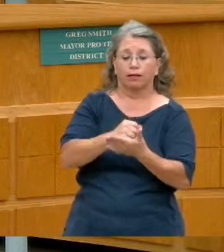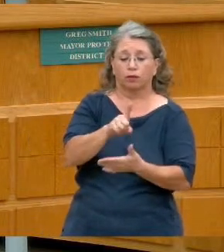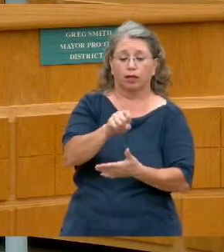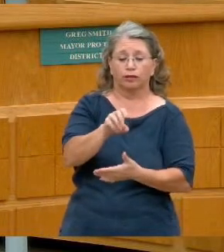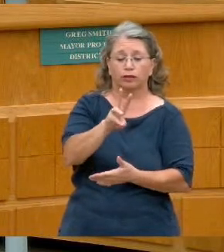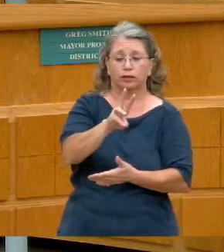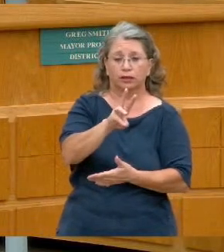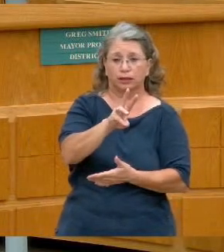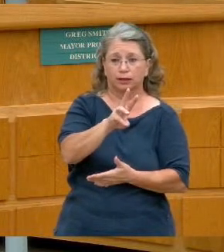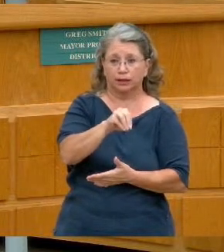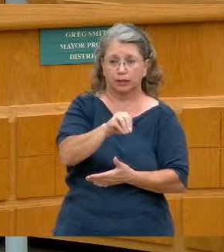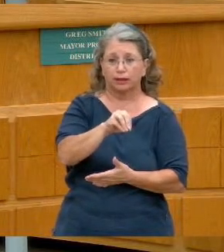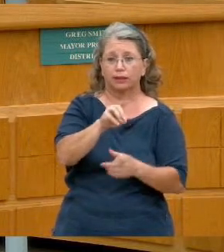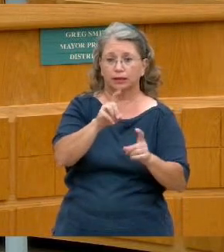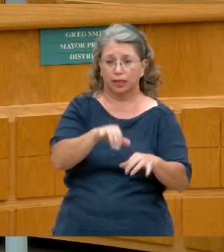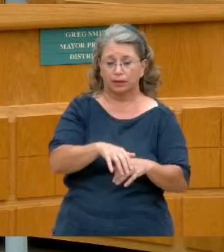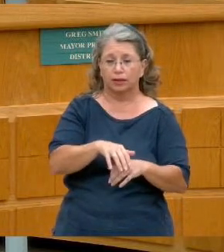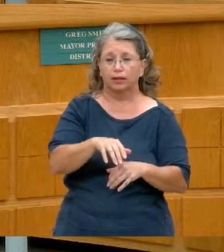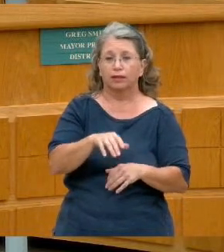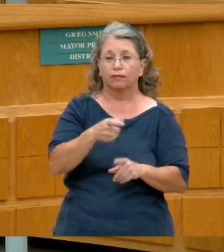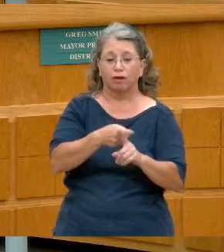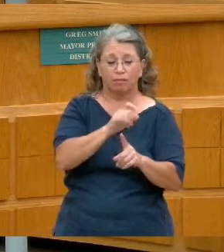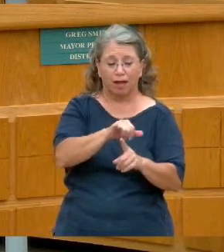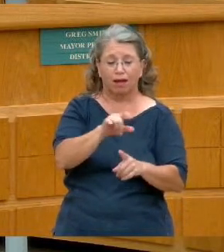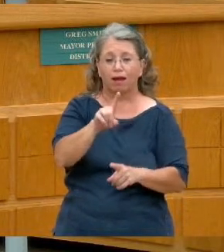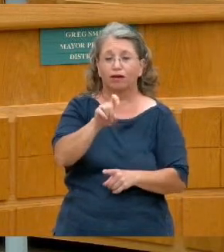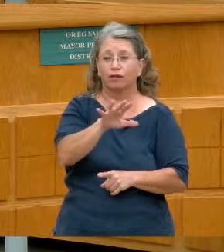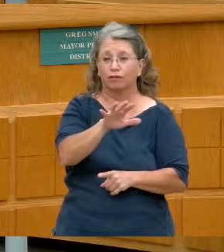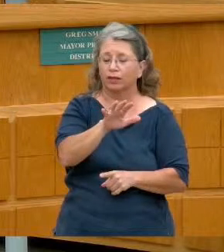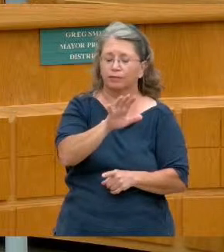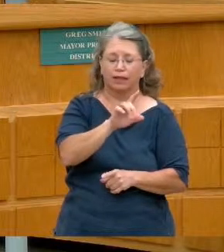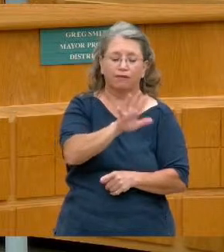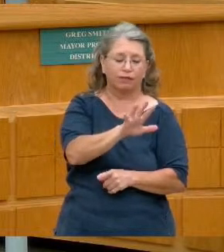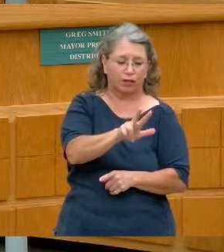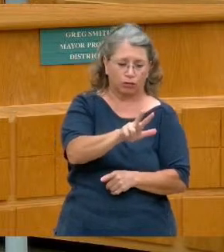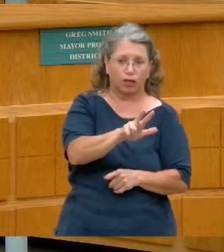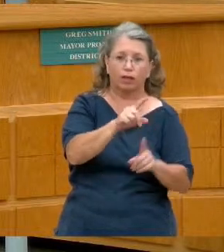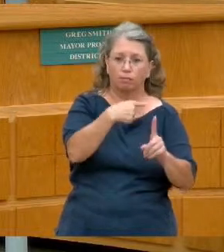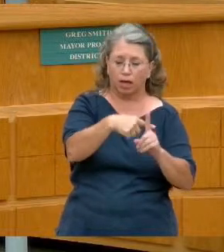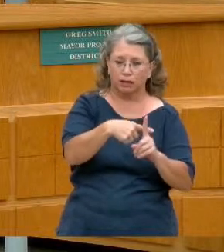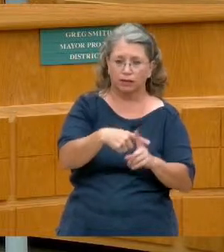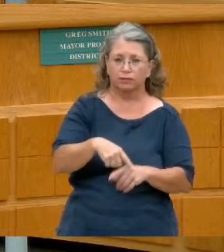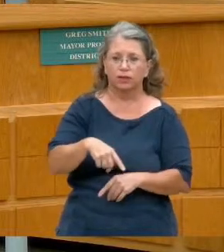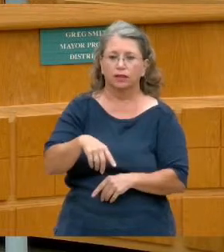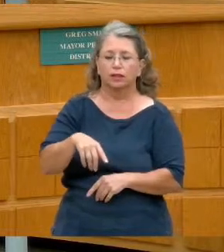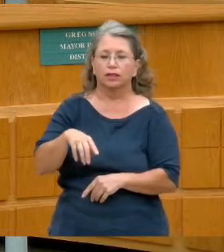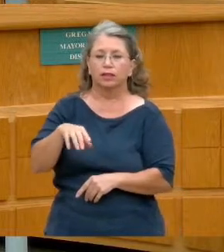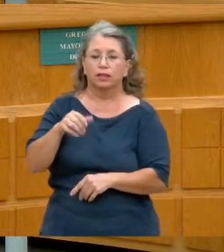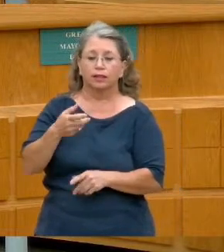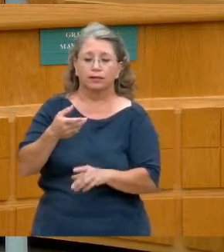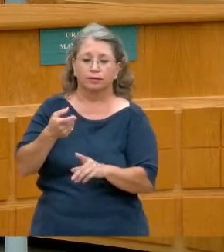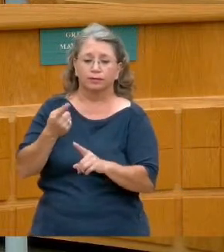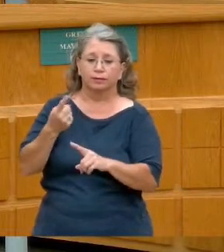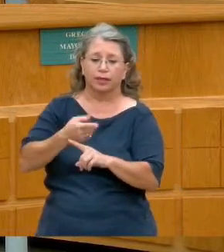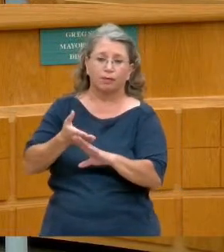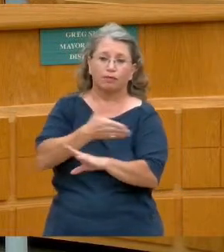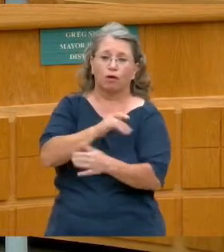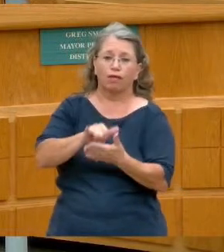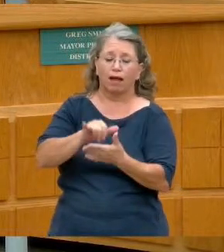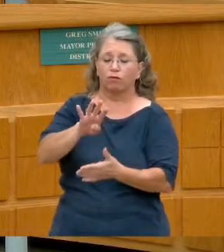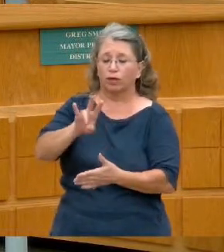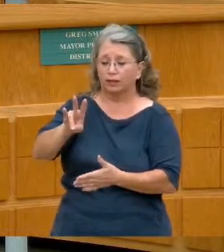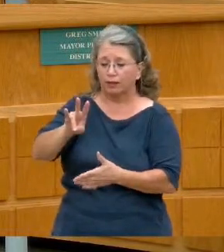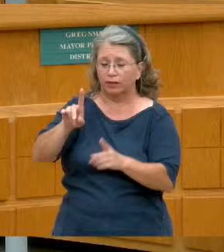collected, 53 were positive. The day before, 41 specimens were collected, 17 were positive. At this